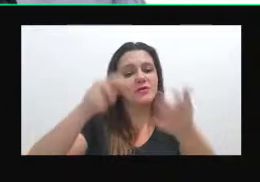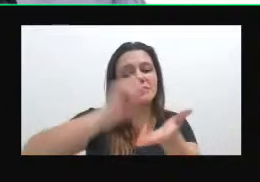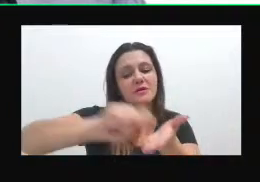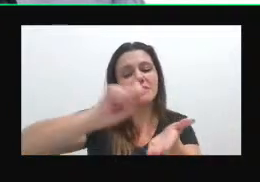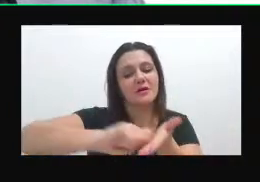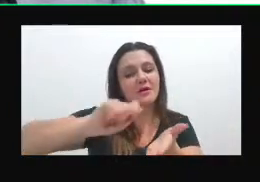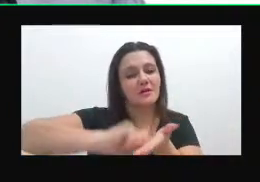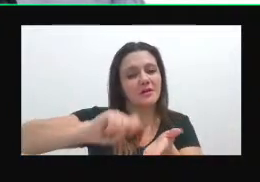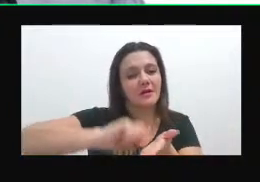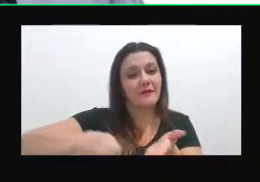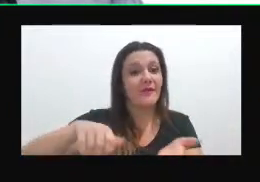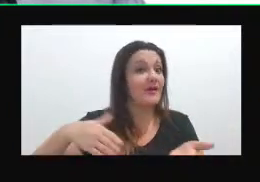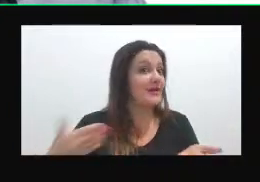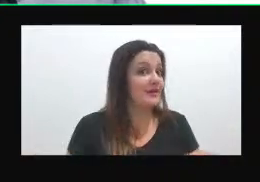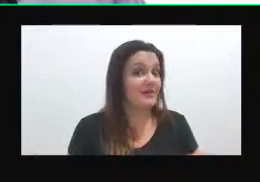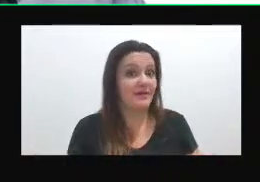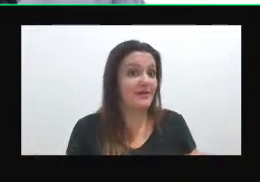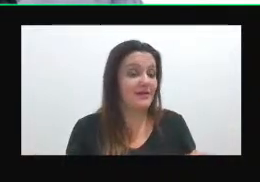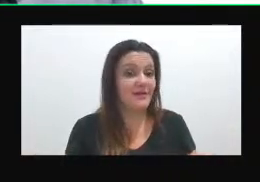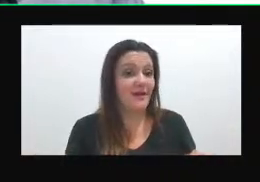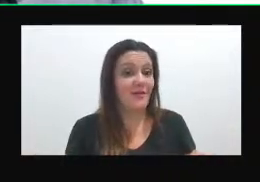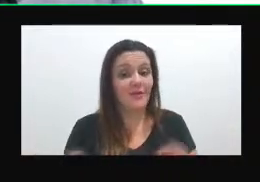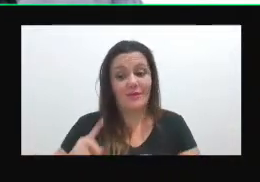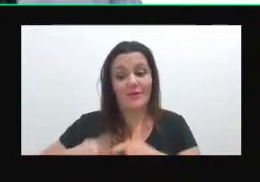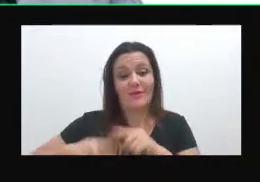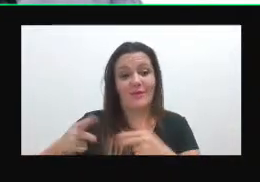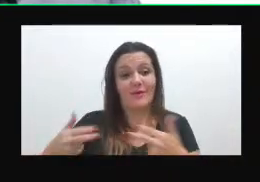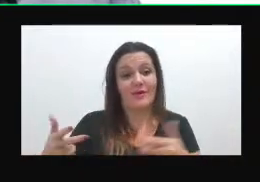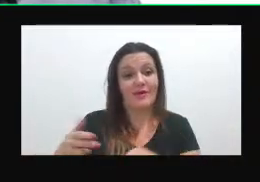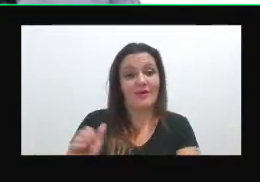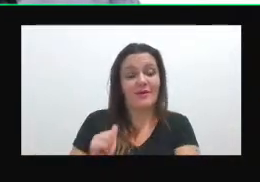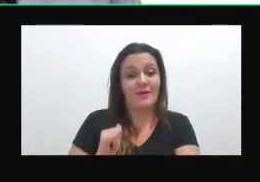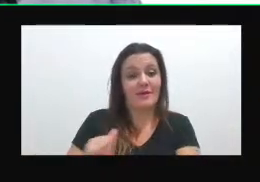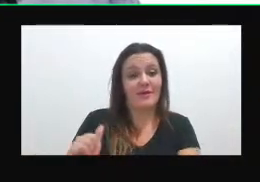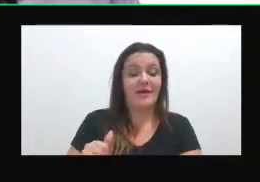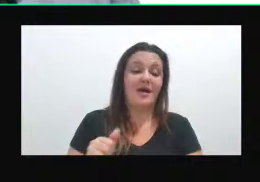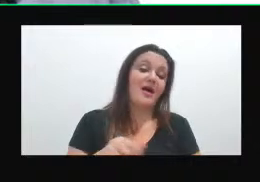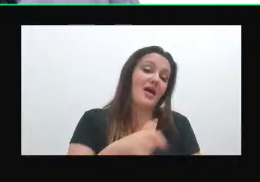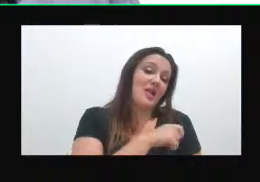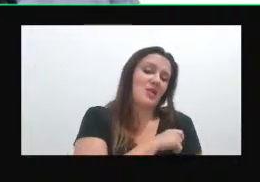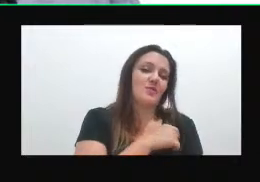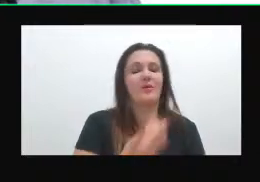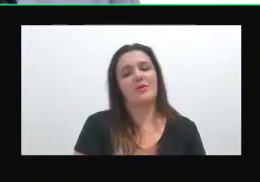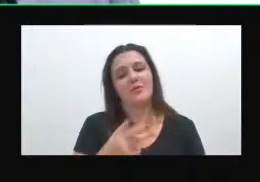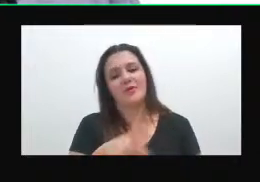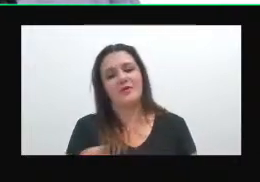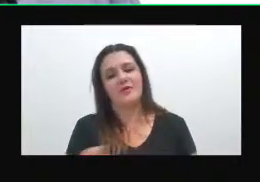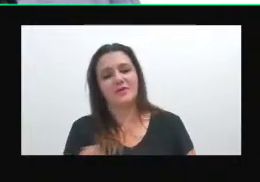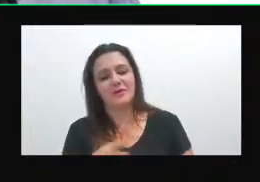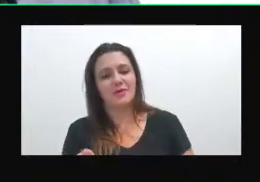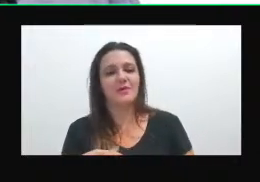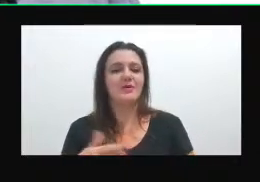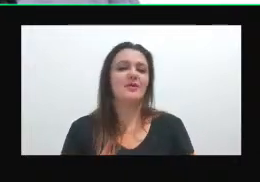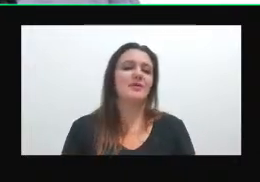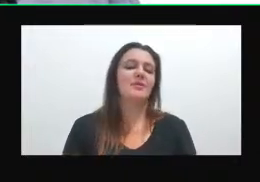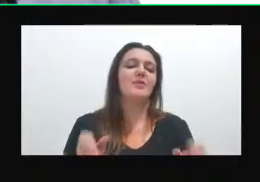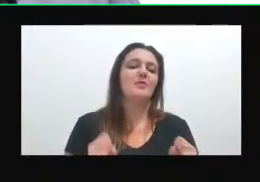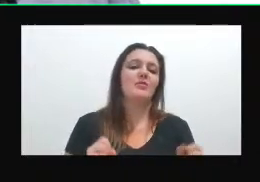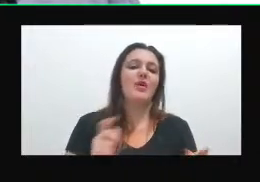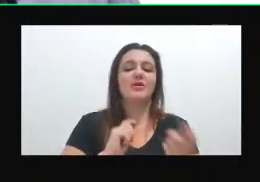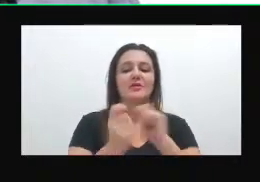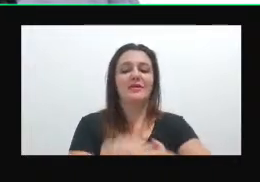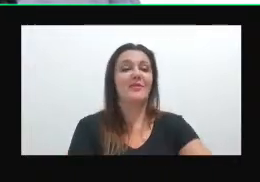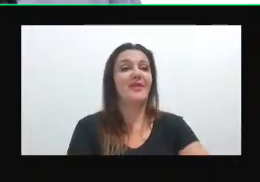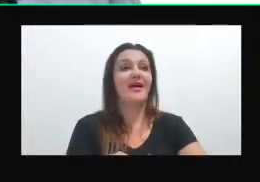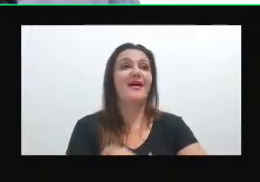through this tool, or the teacher can automatically through this tool, turn into music and lyrics of different song